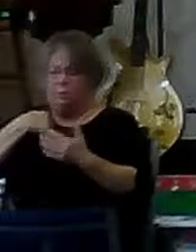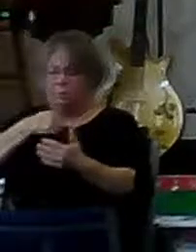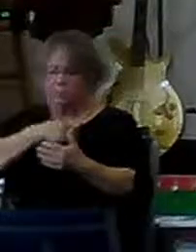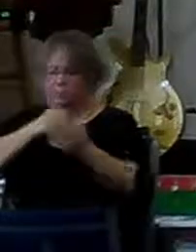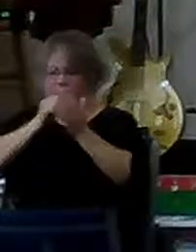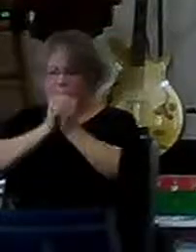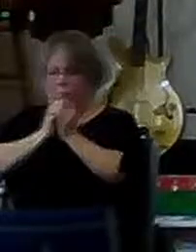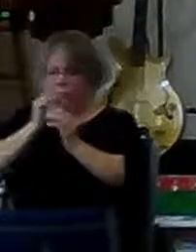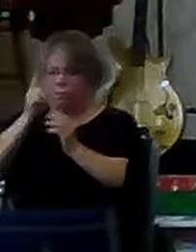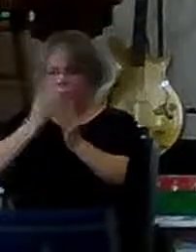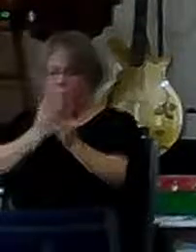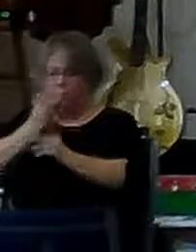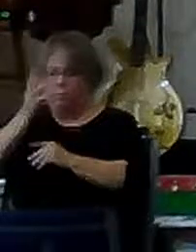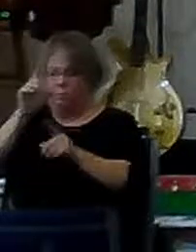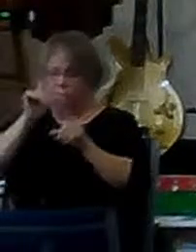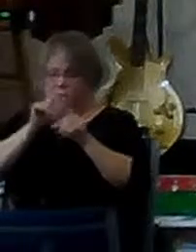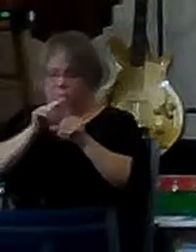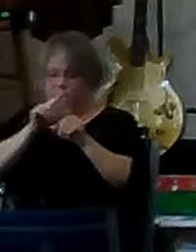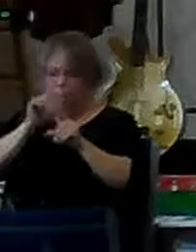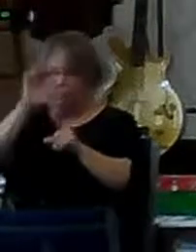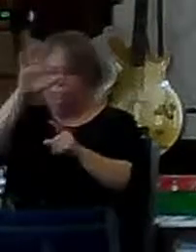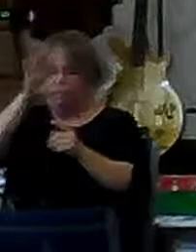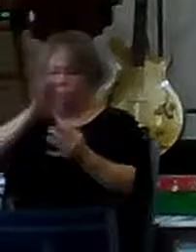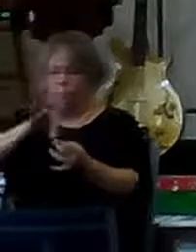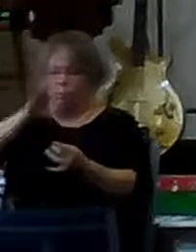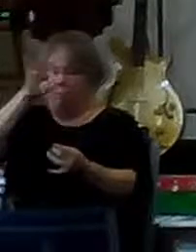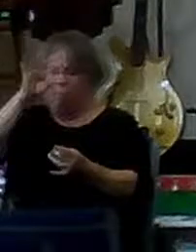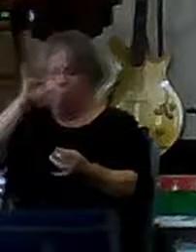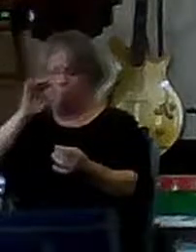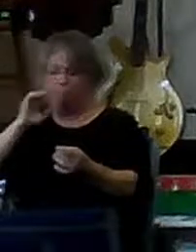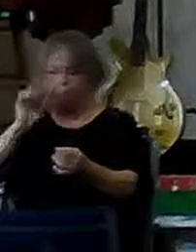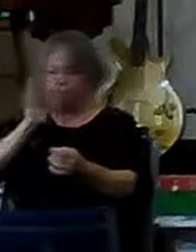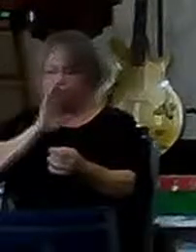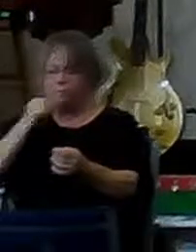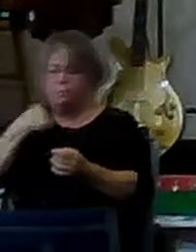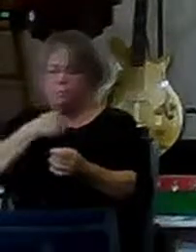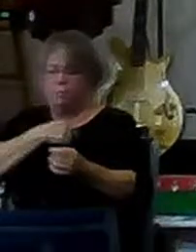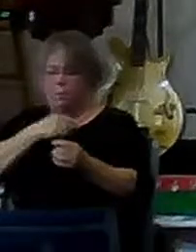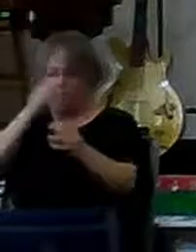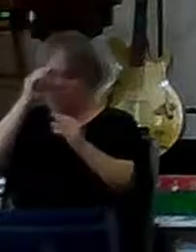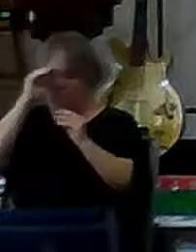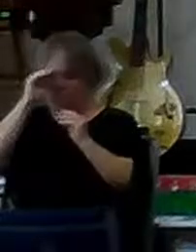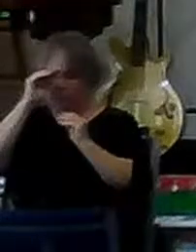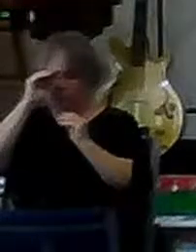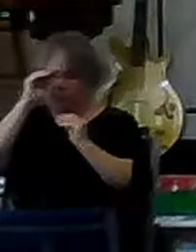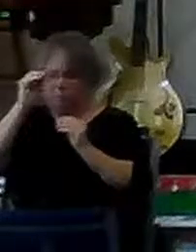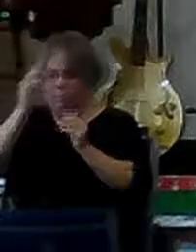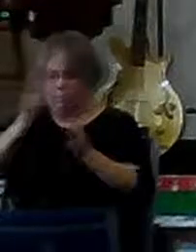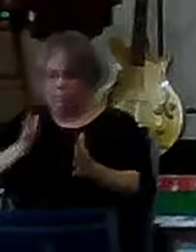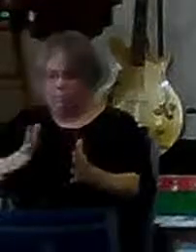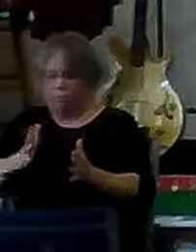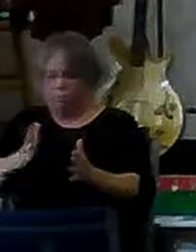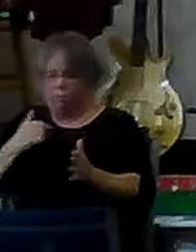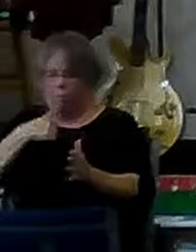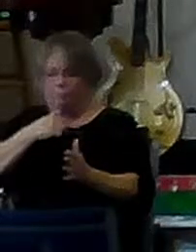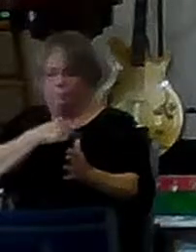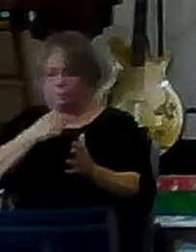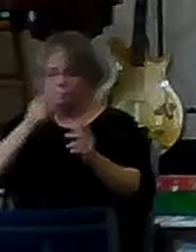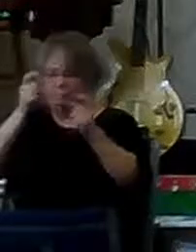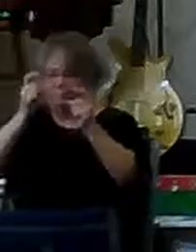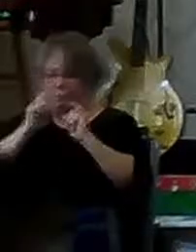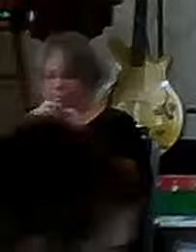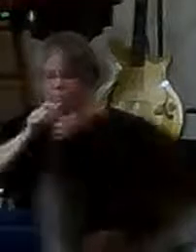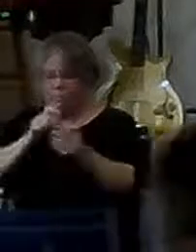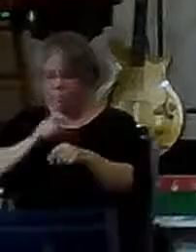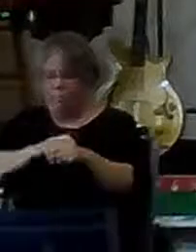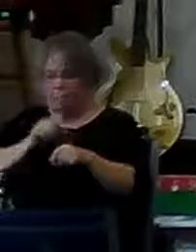word. May your Spirit be our guide and our teacher. And so we just want to give this time to you, and I pray that